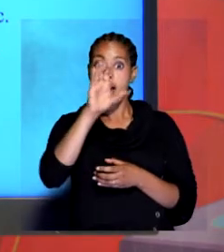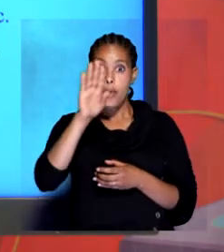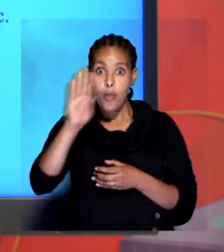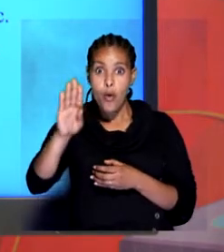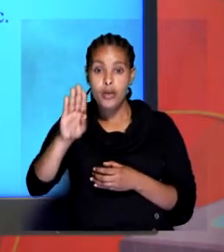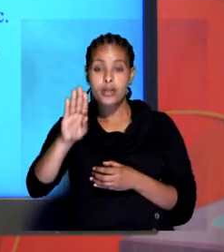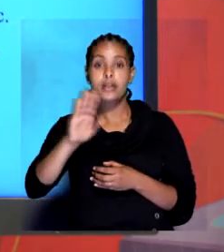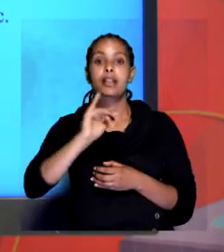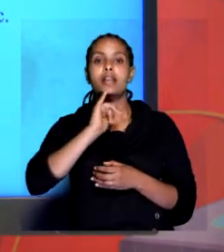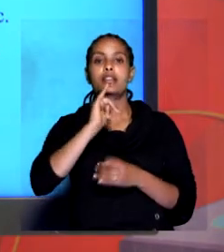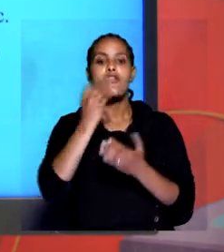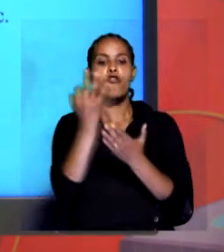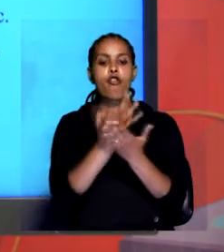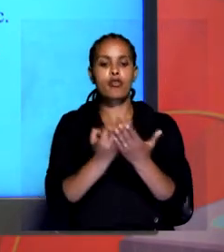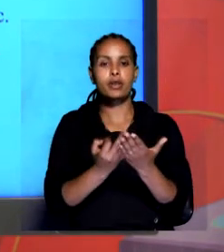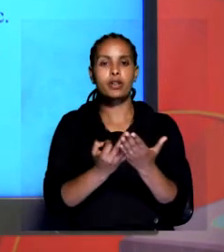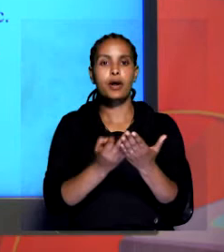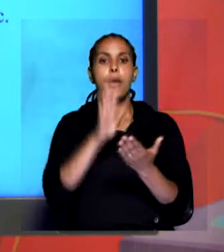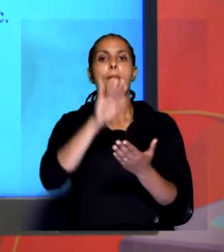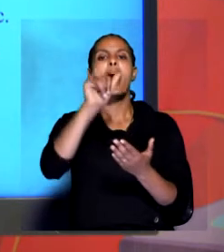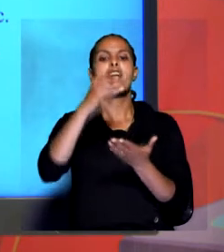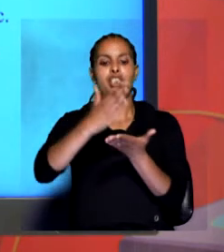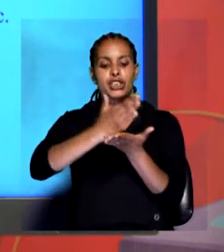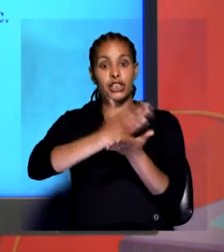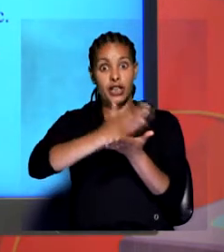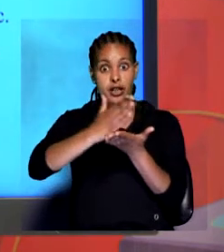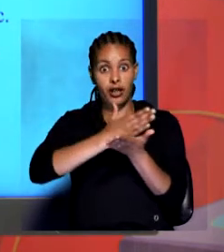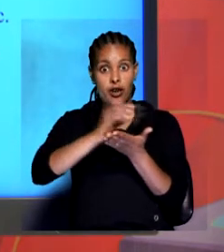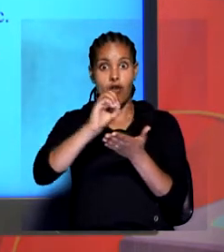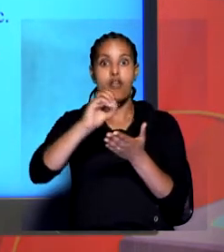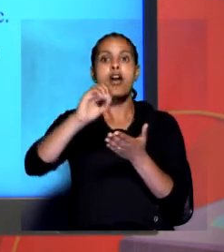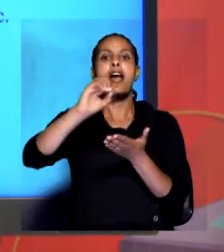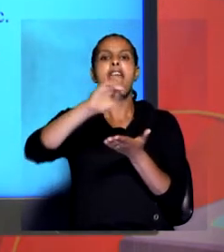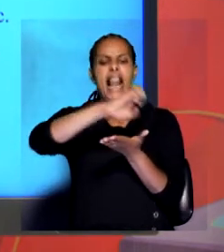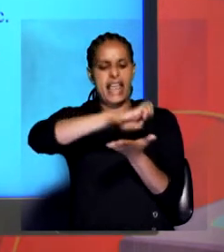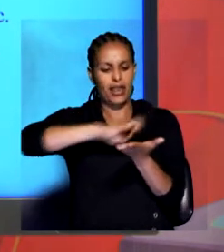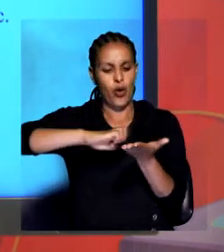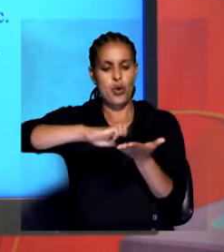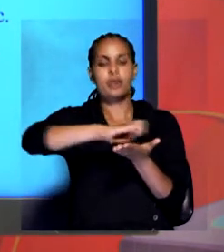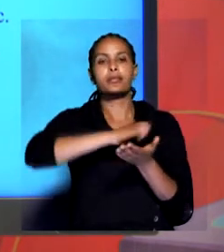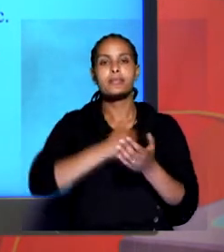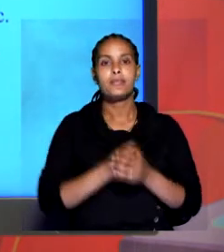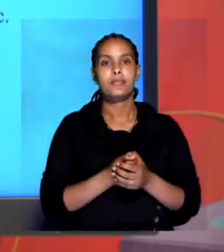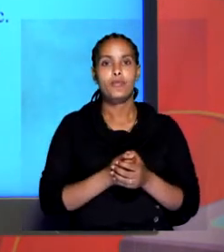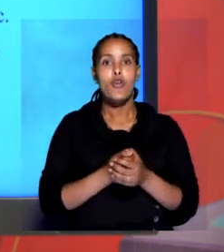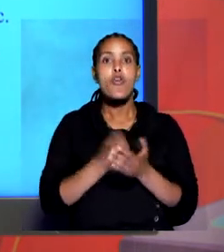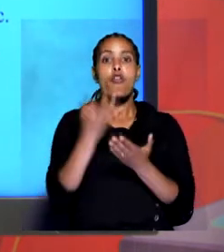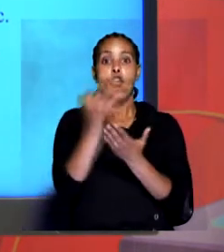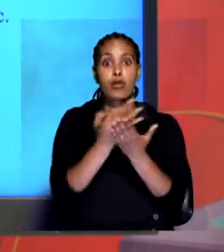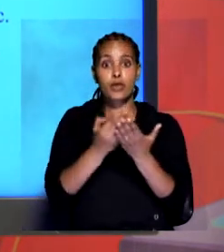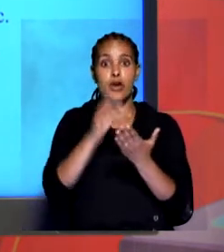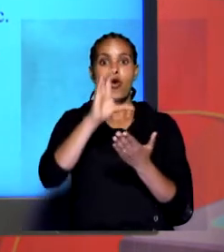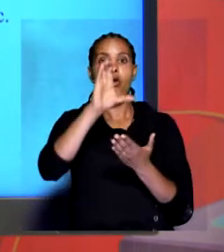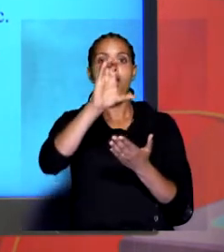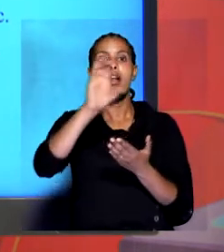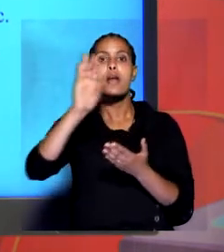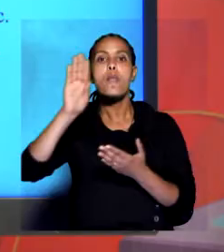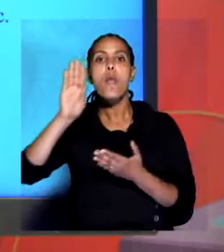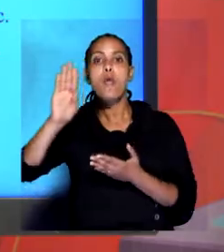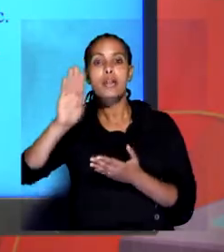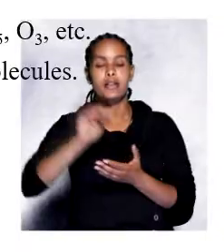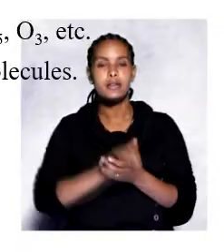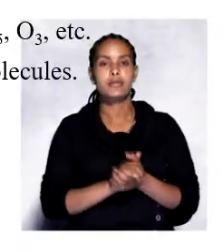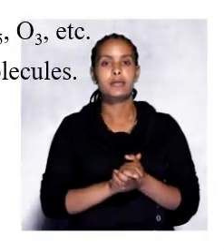Covalent bond is formed by sharing of electrons. Formation of covalent